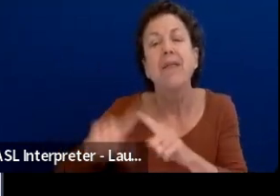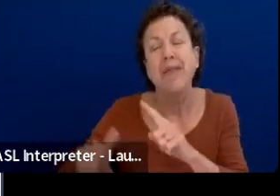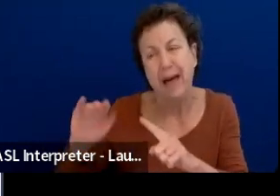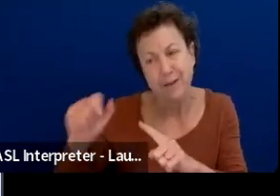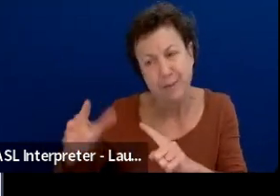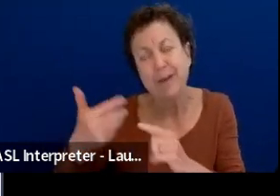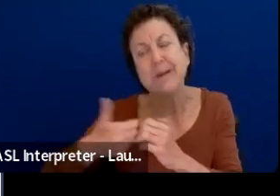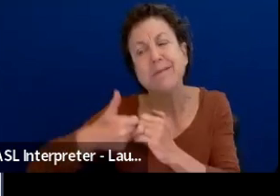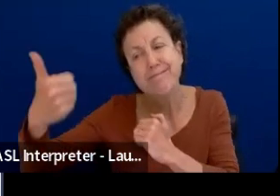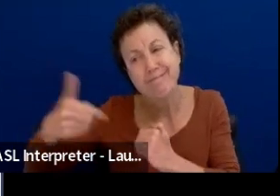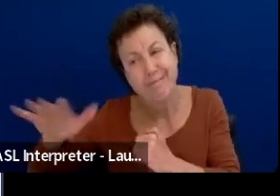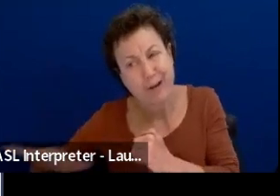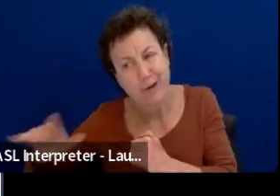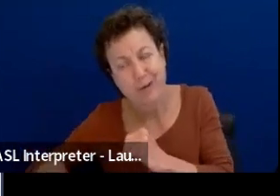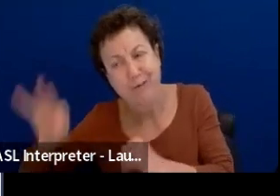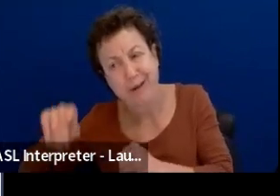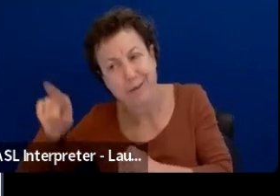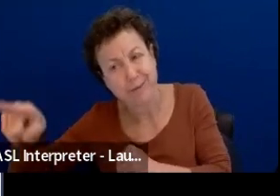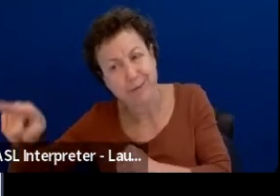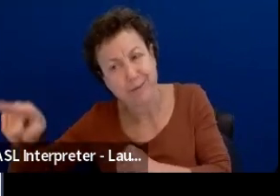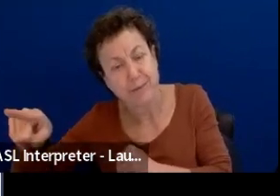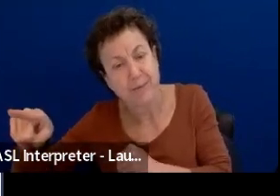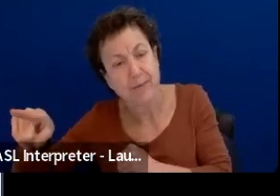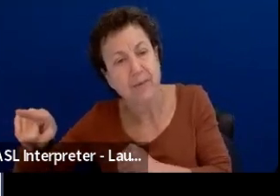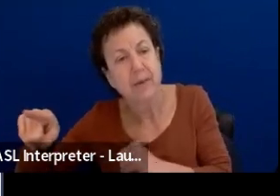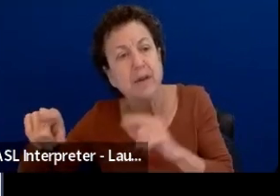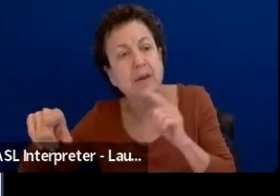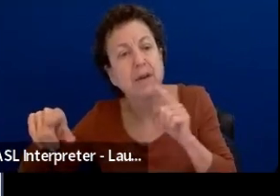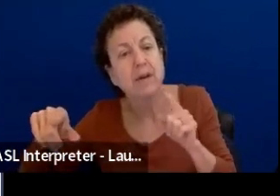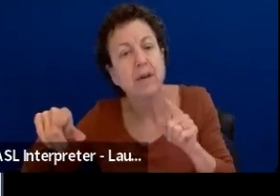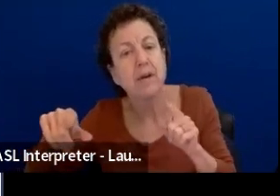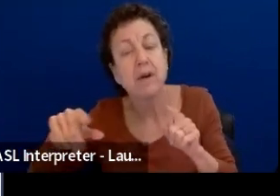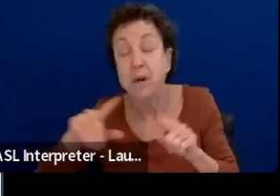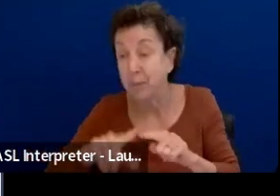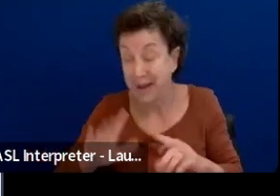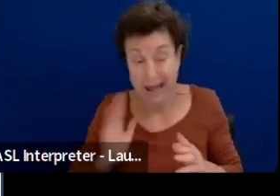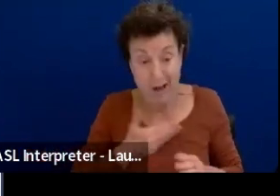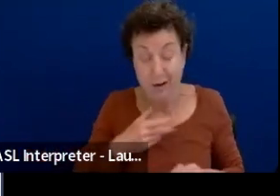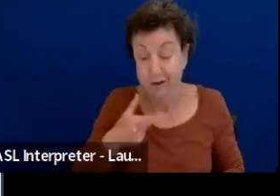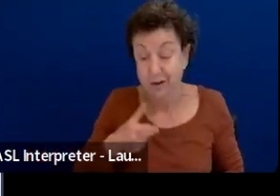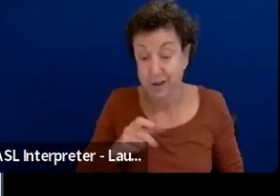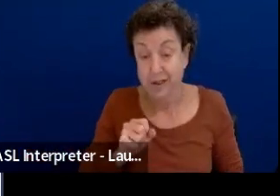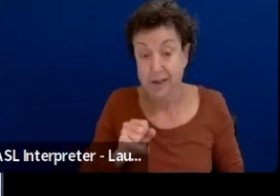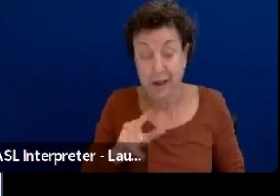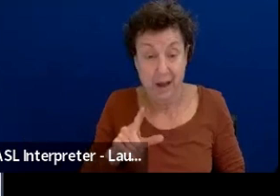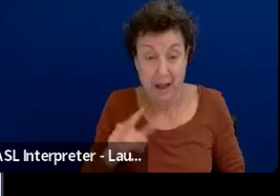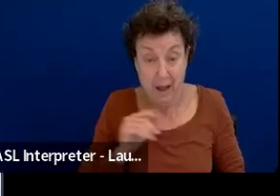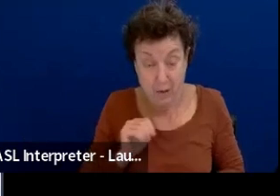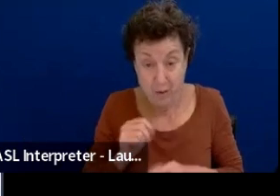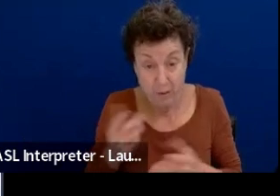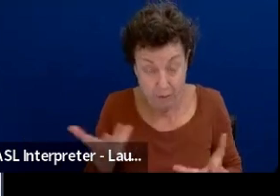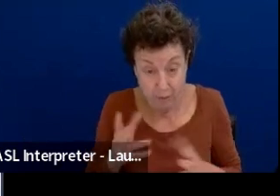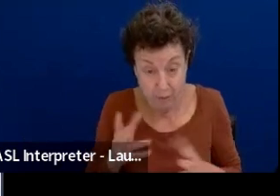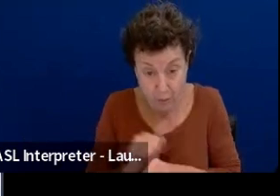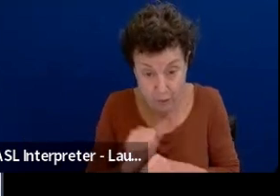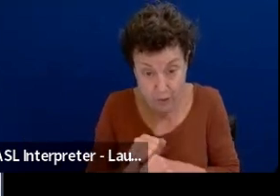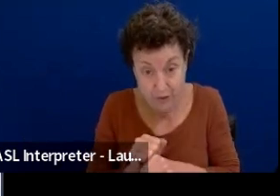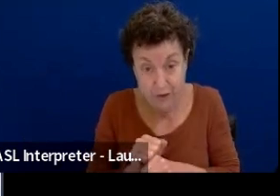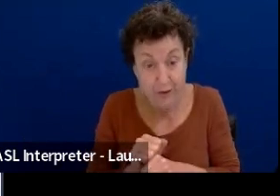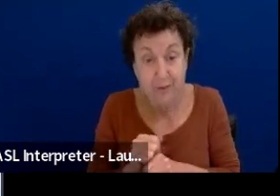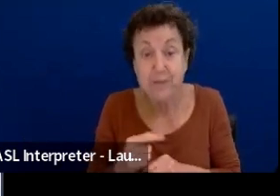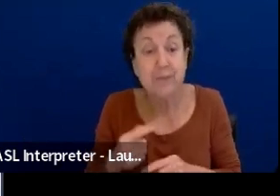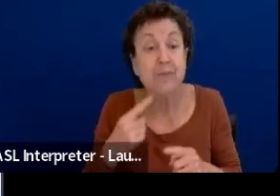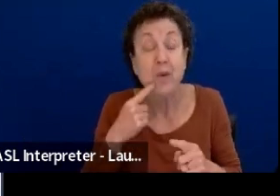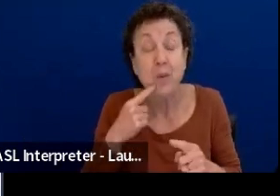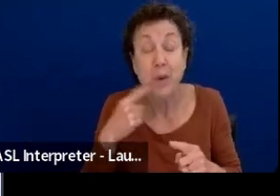system. So as part of the work that we do here at Granite State is we'll just take the